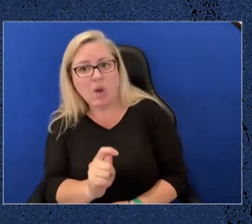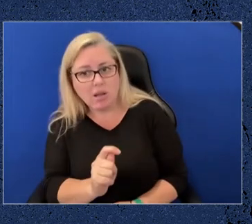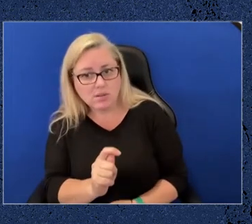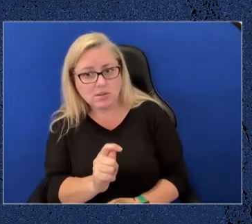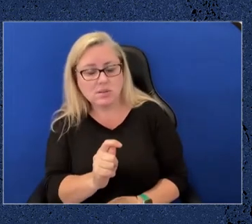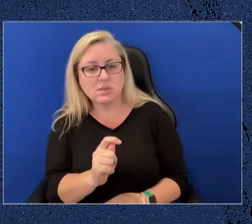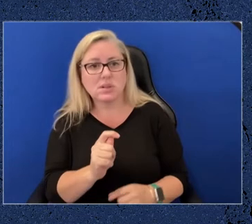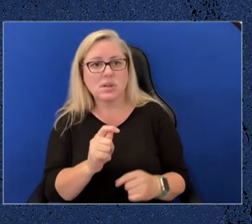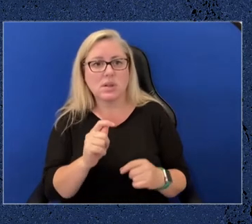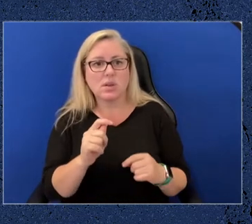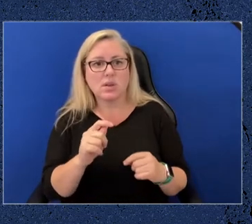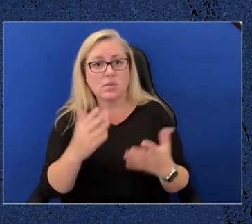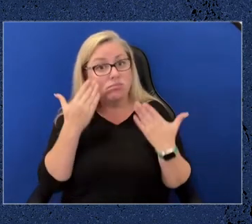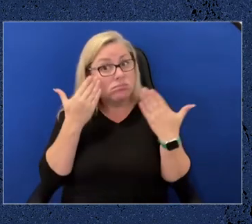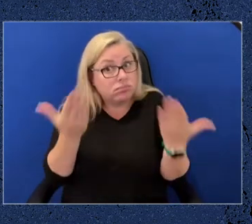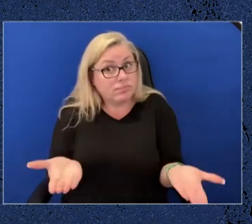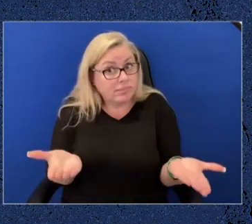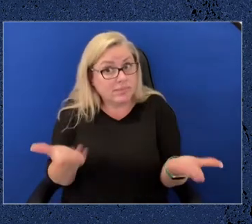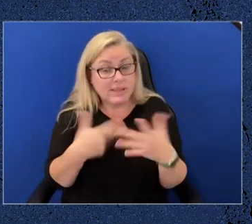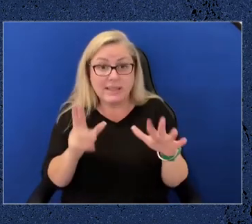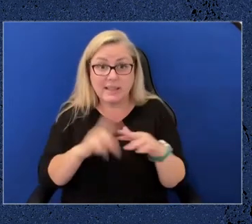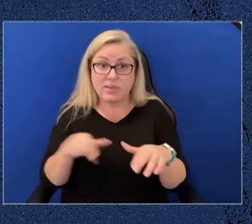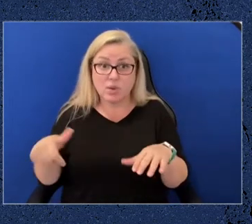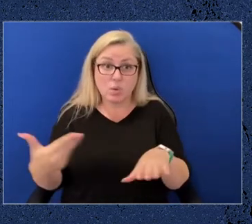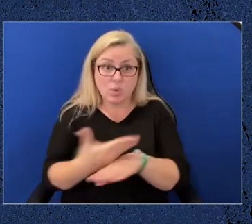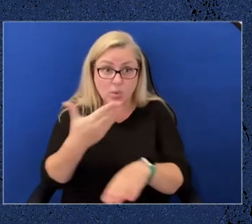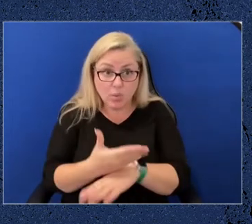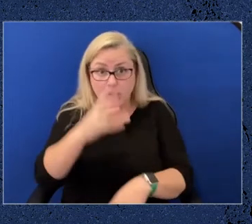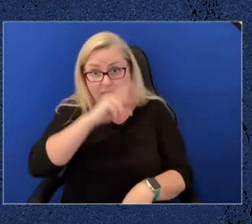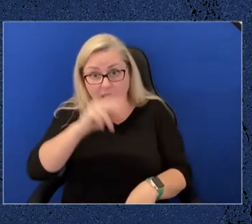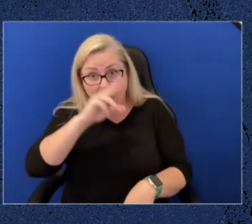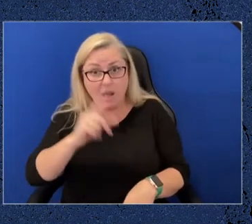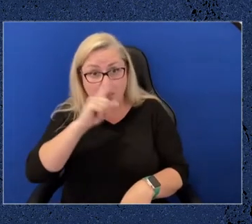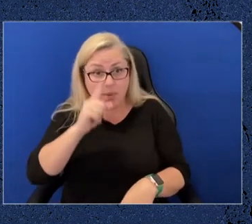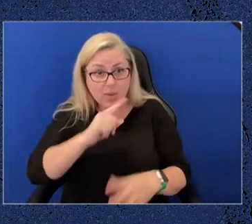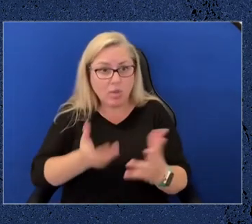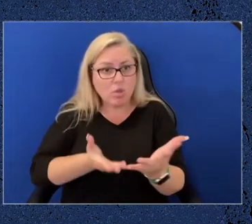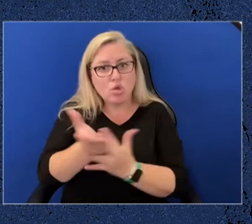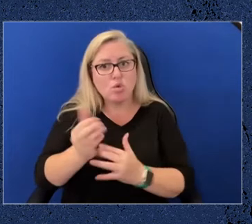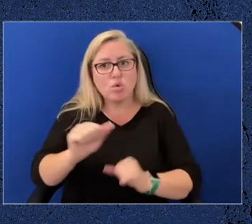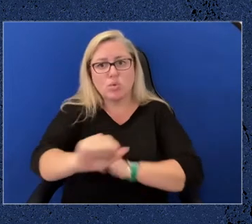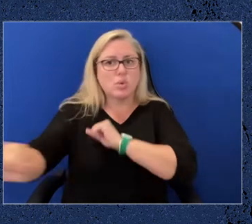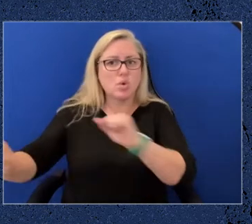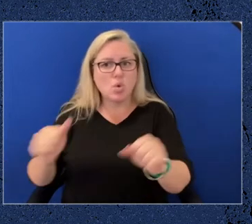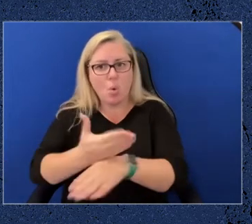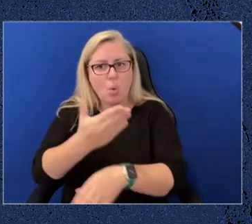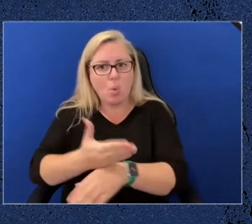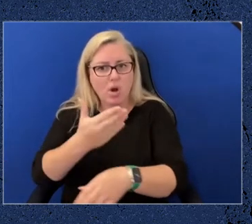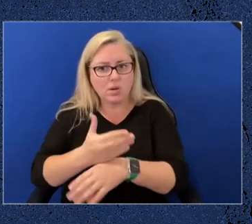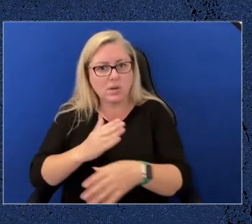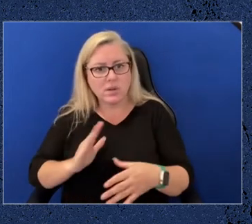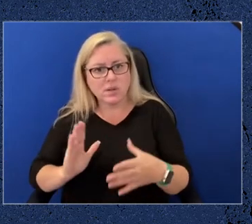I don't know if you have ever worked with the young people during the course of your work in the